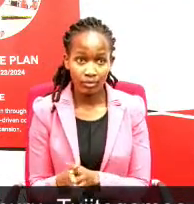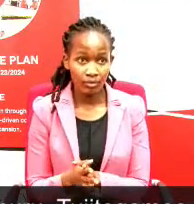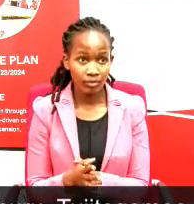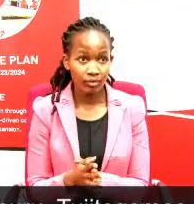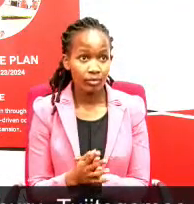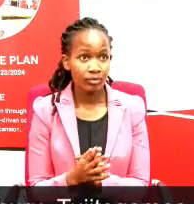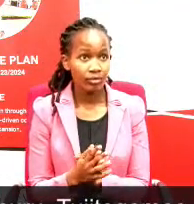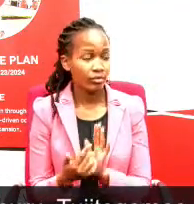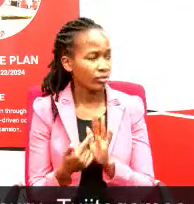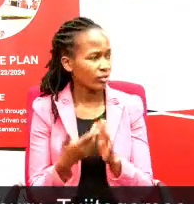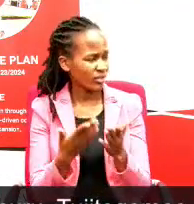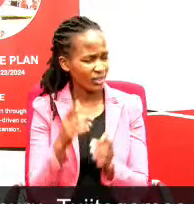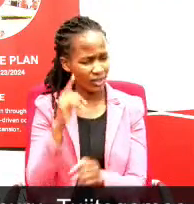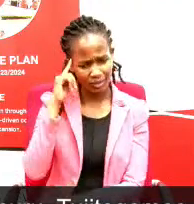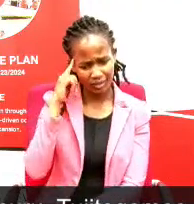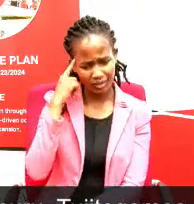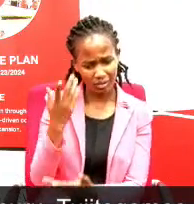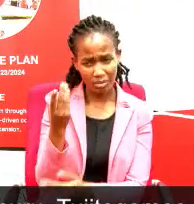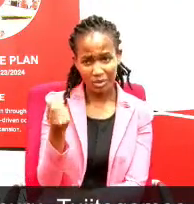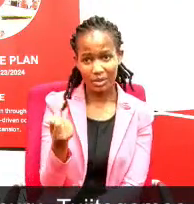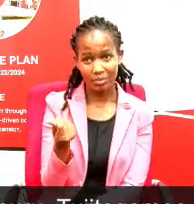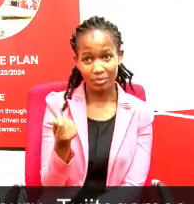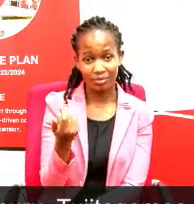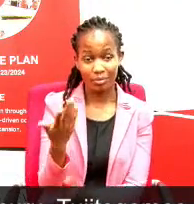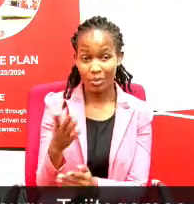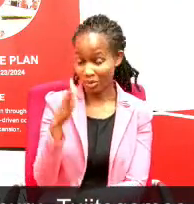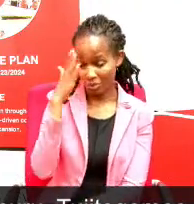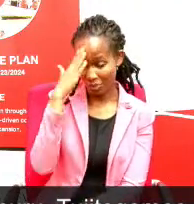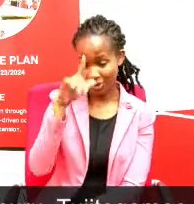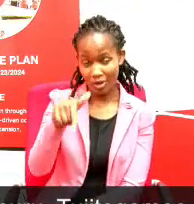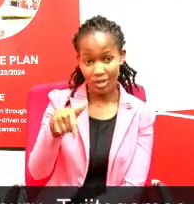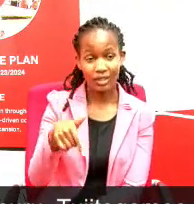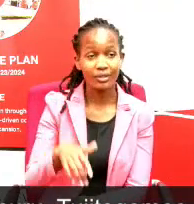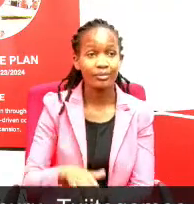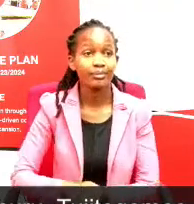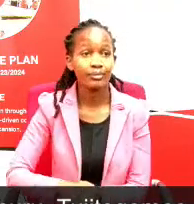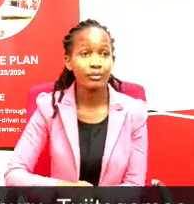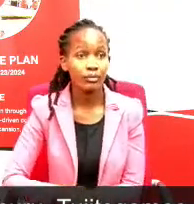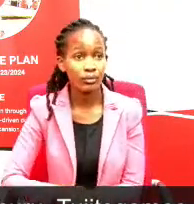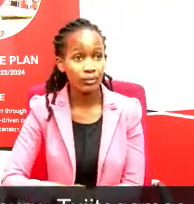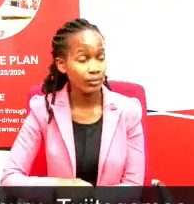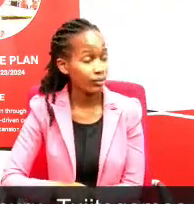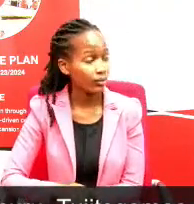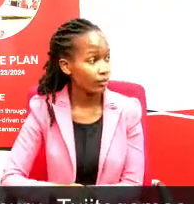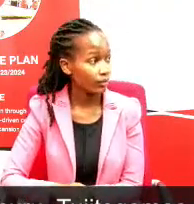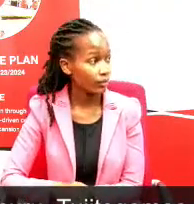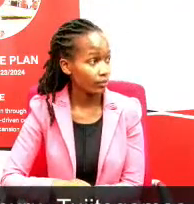This surely looks like the money, but we shall find out.